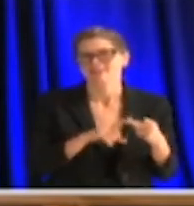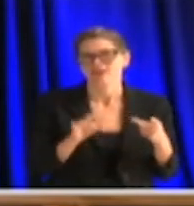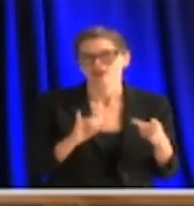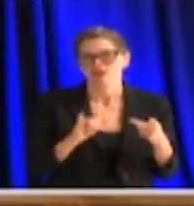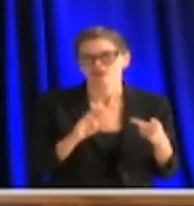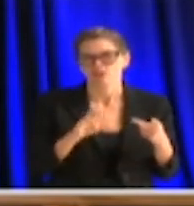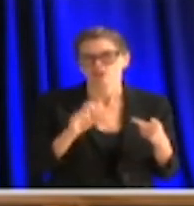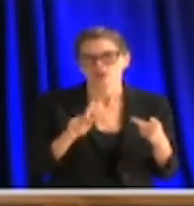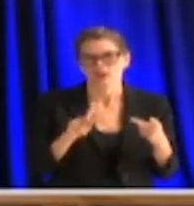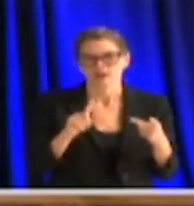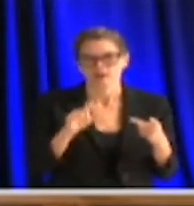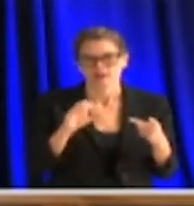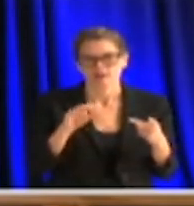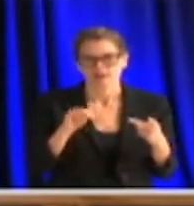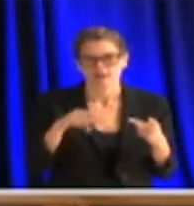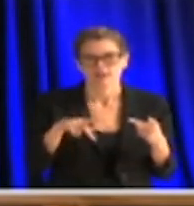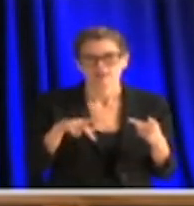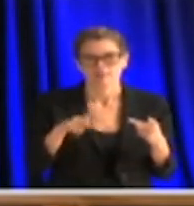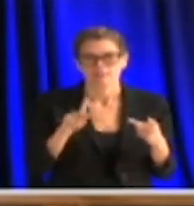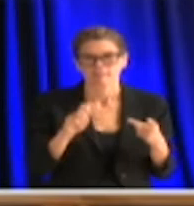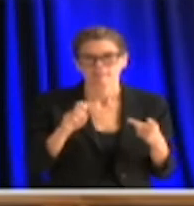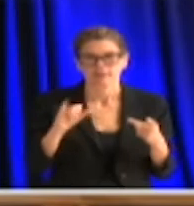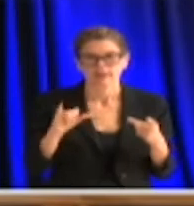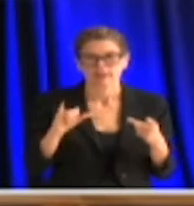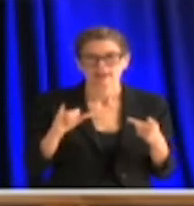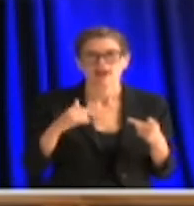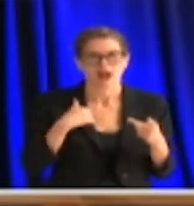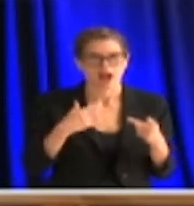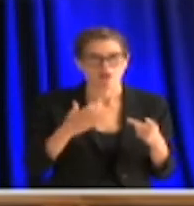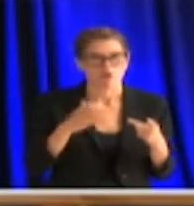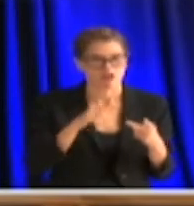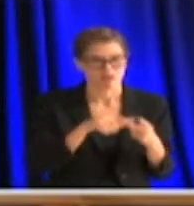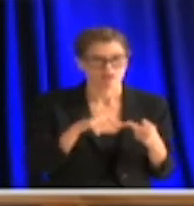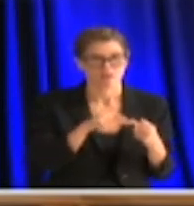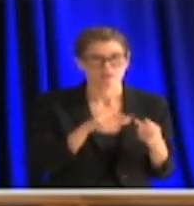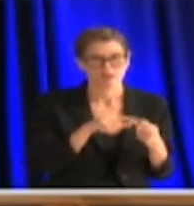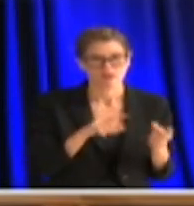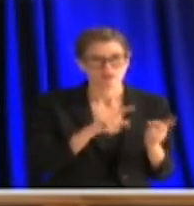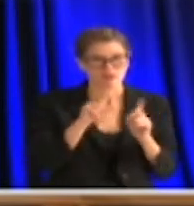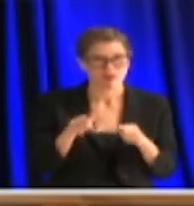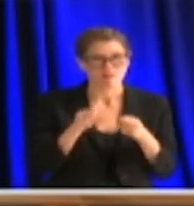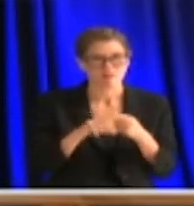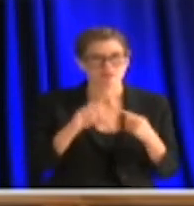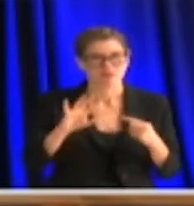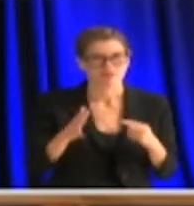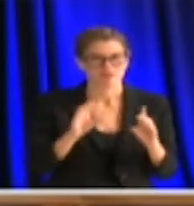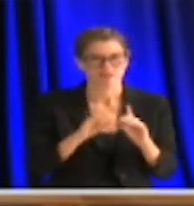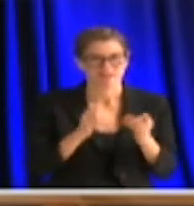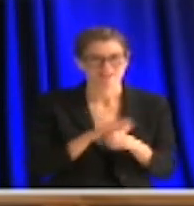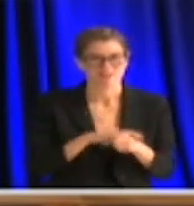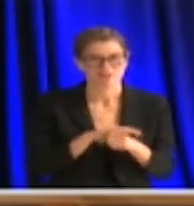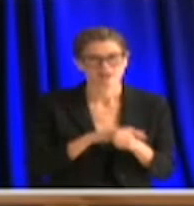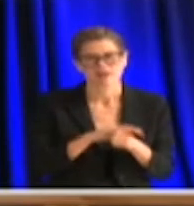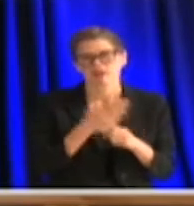Lemke to bring it to the 5th District. So thank you for allowing me